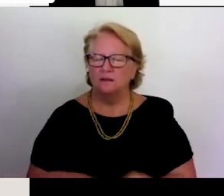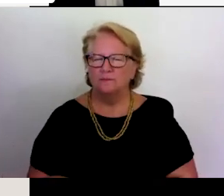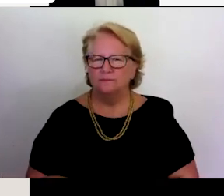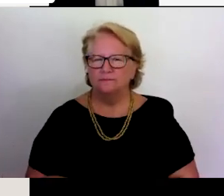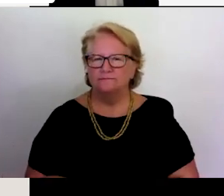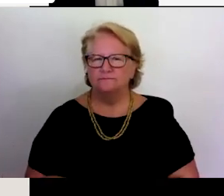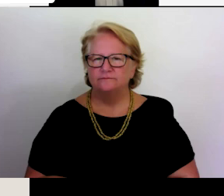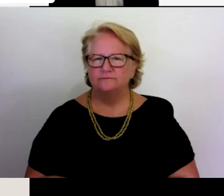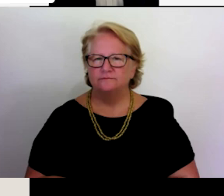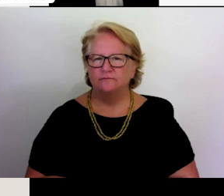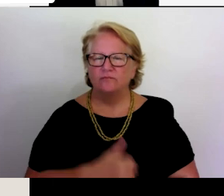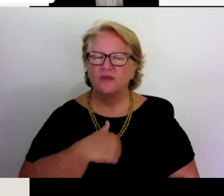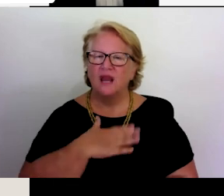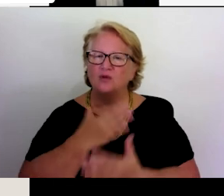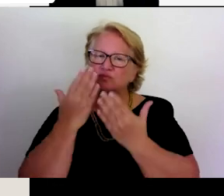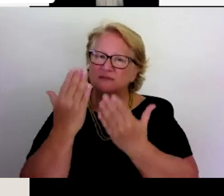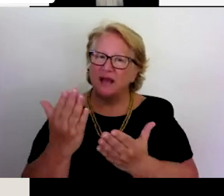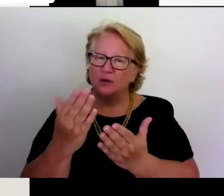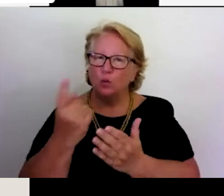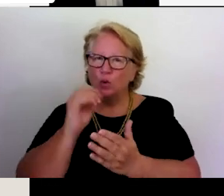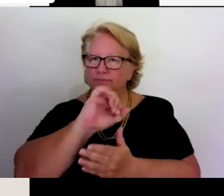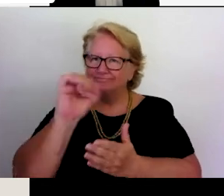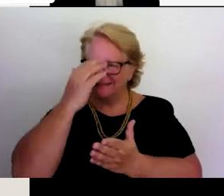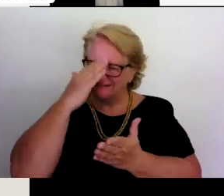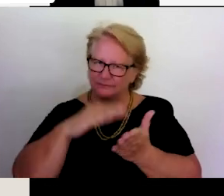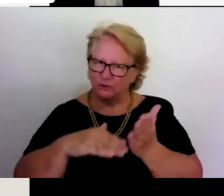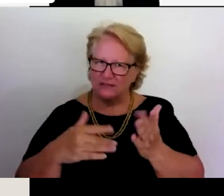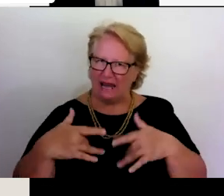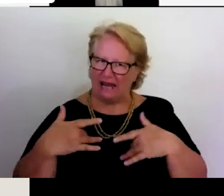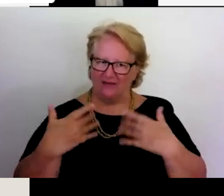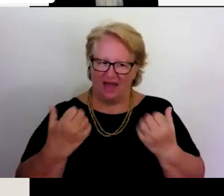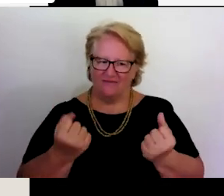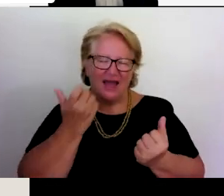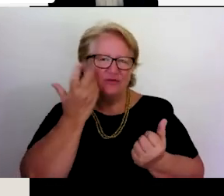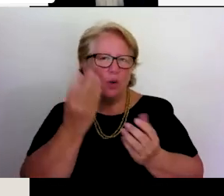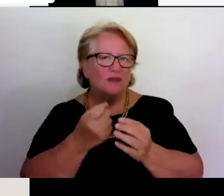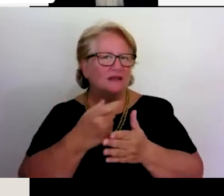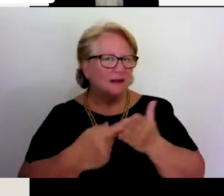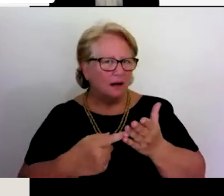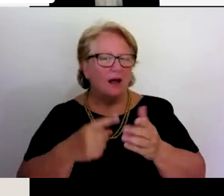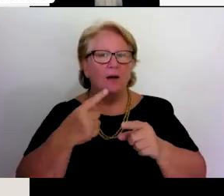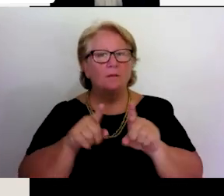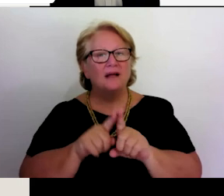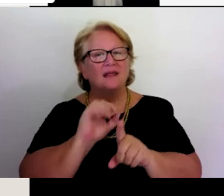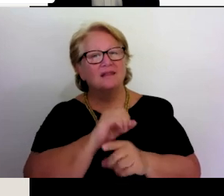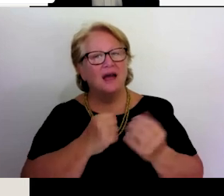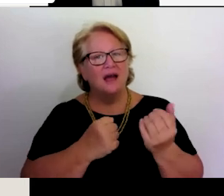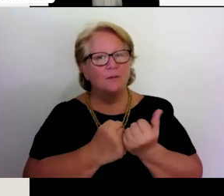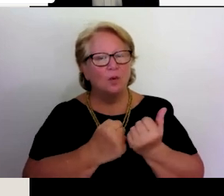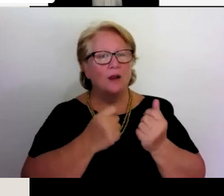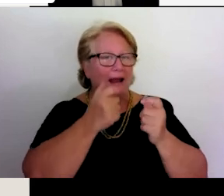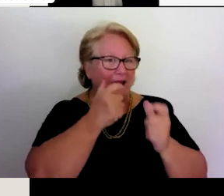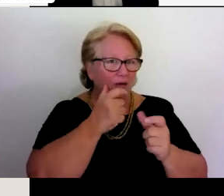want to pay my respects to people with lived experience of disability and those who support them, including people present